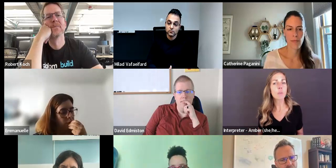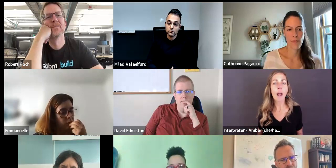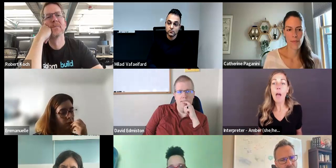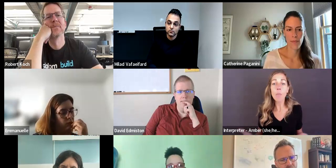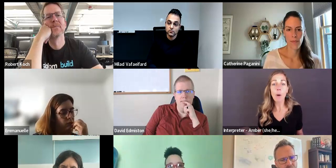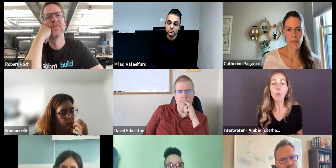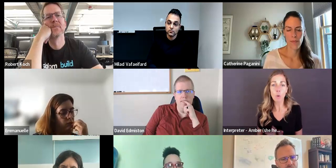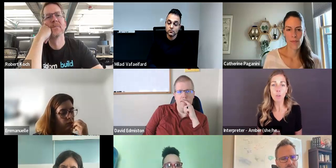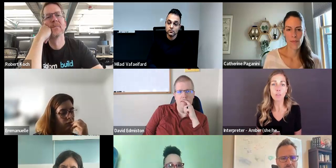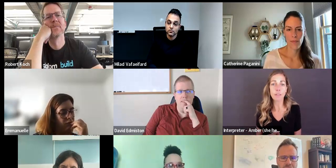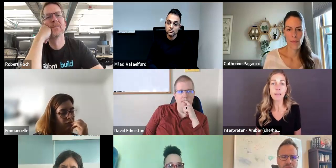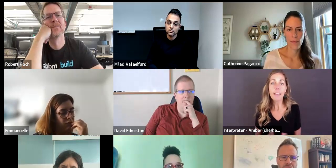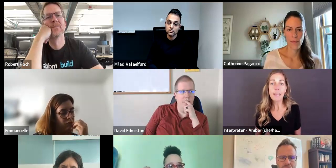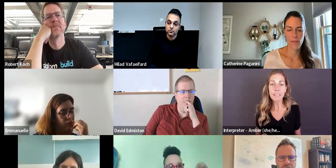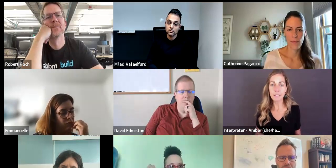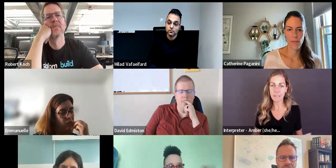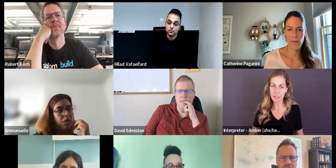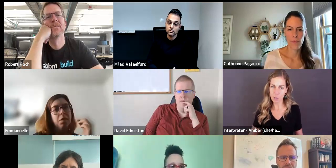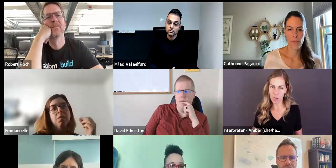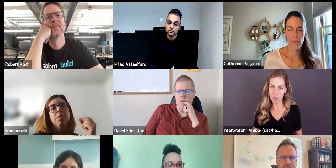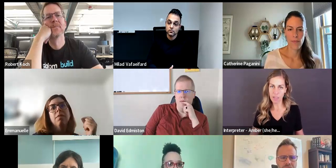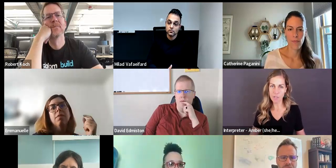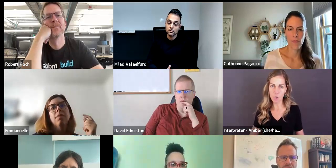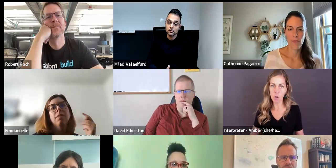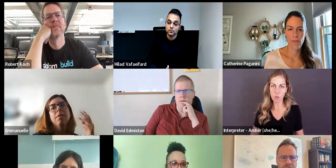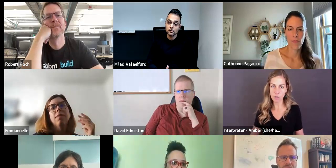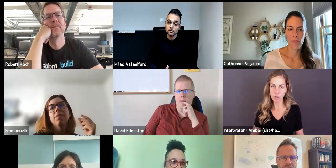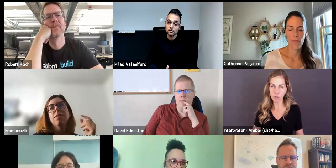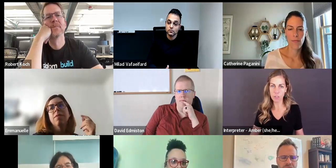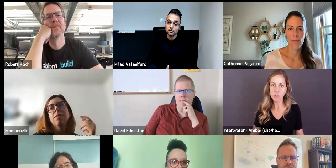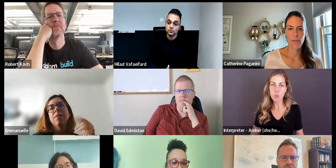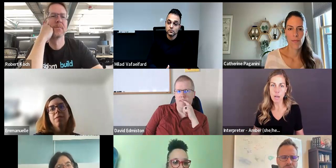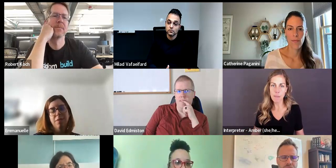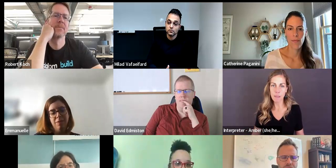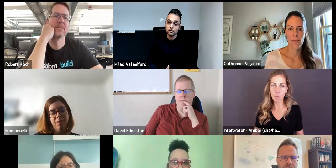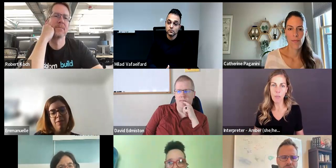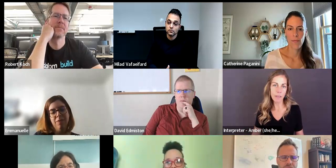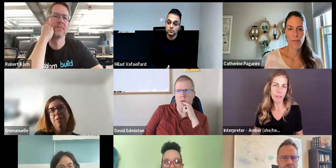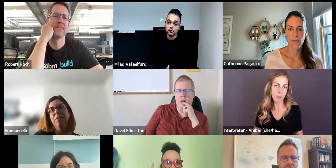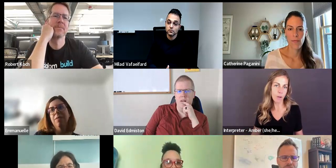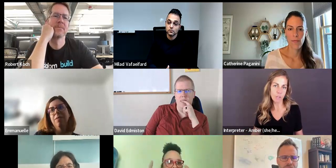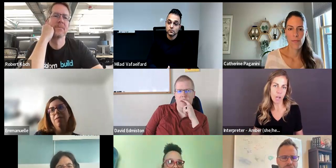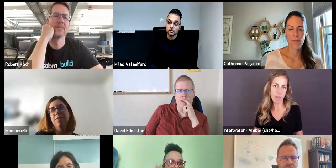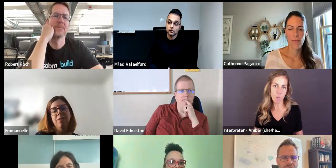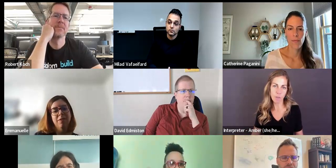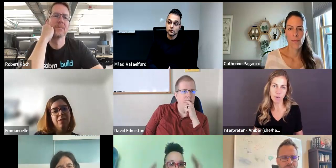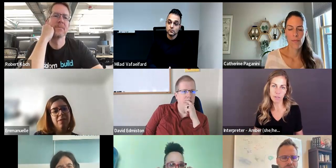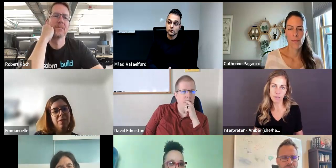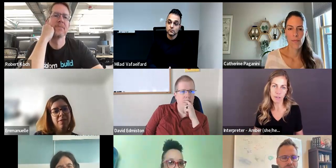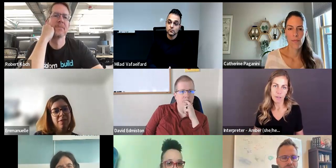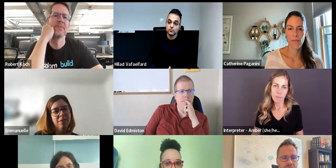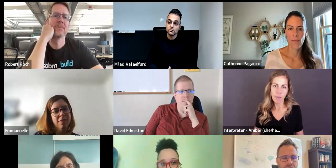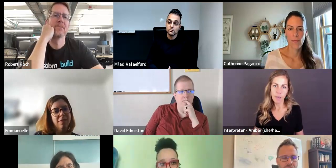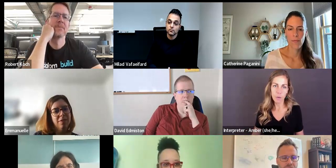start doing that. I'll post questions in the Slack channel, and then you all can just chime in when, if you have time, whether